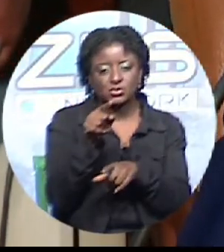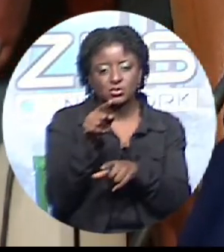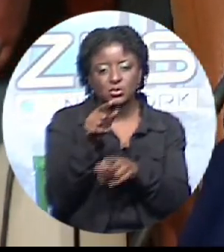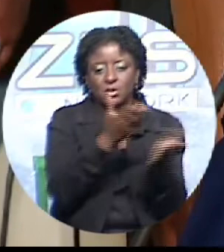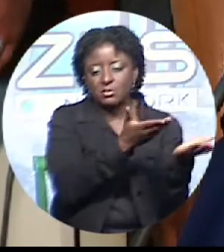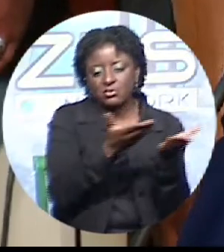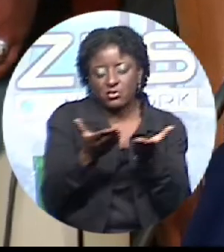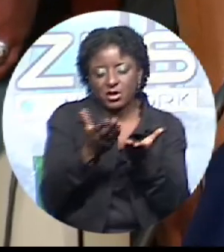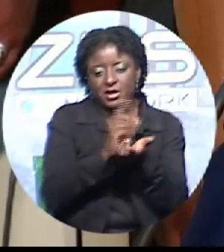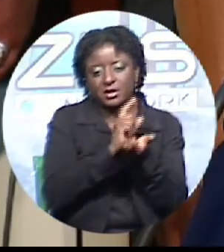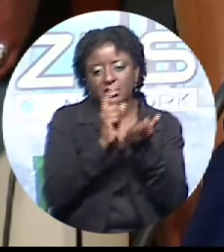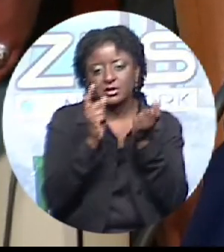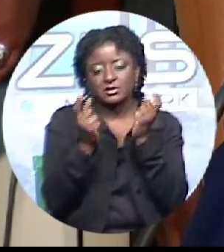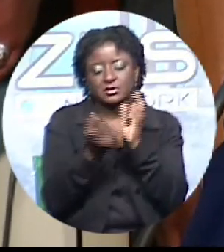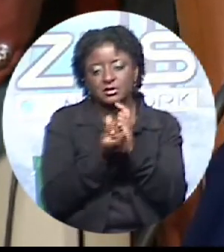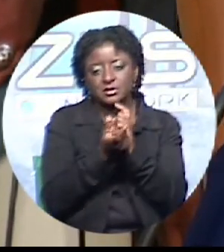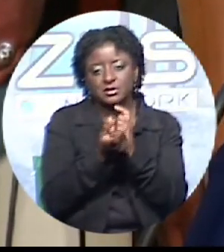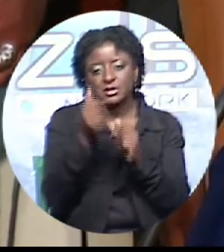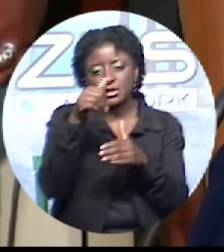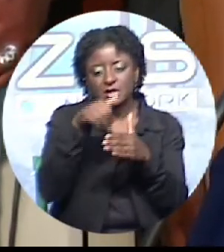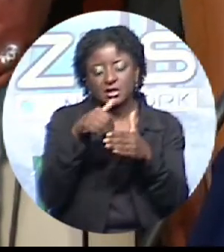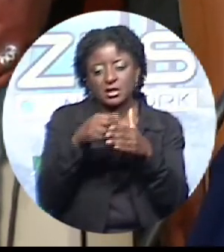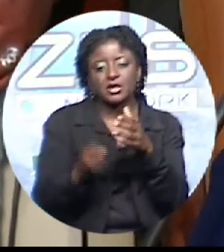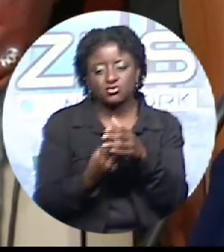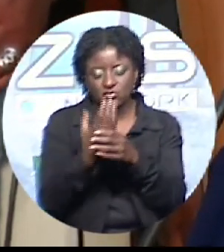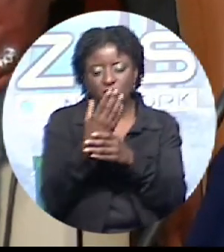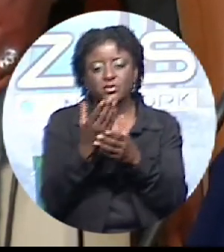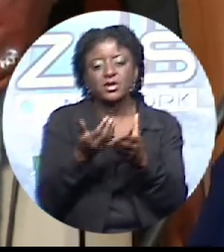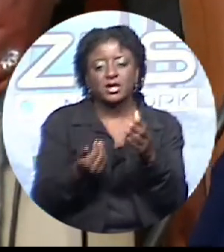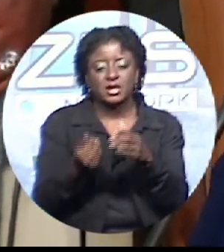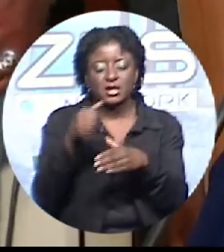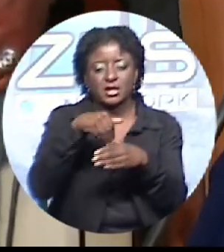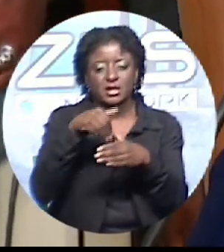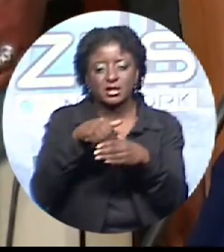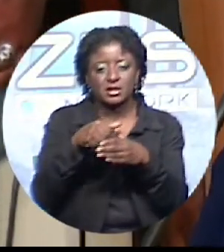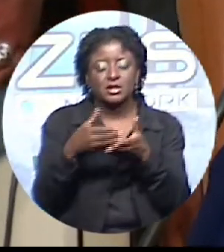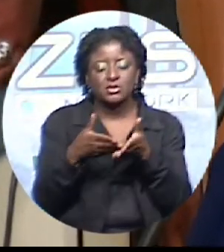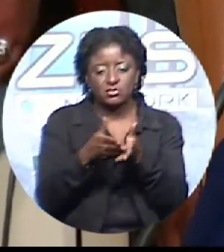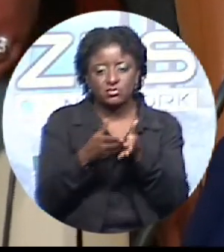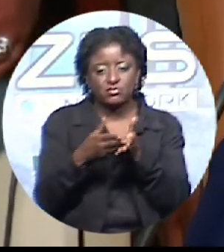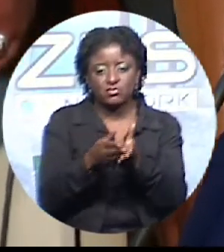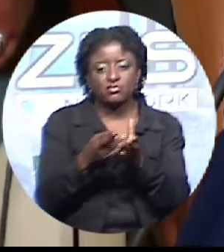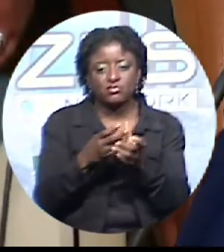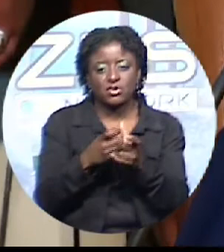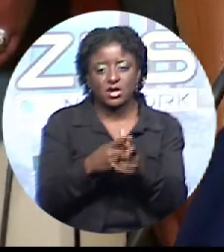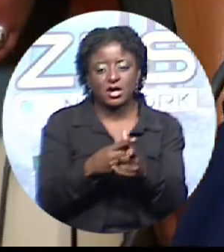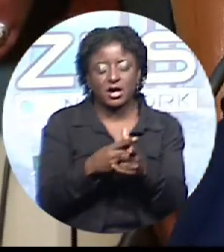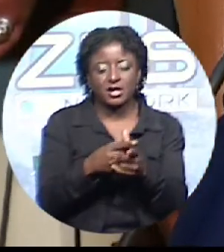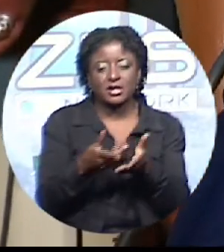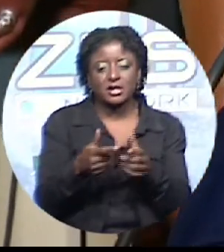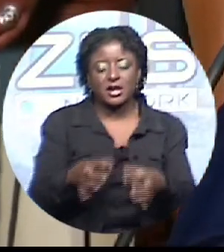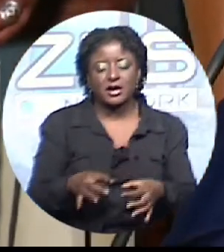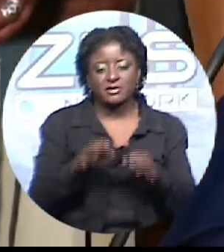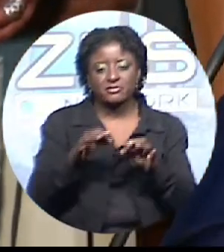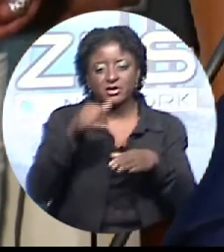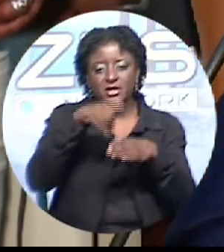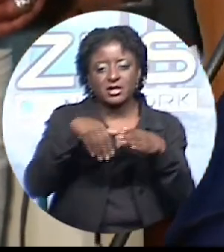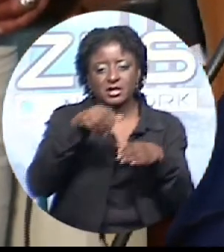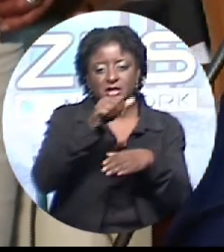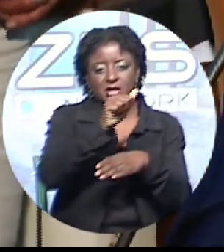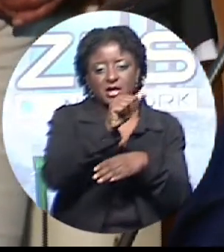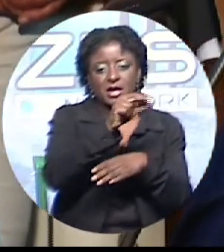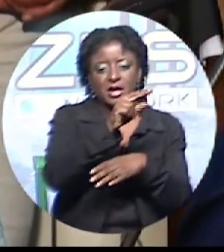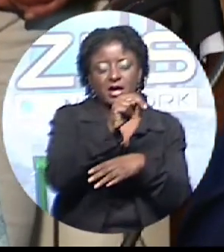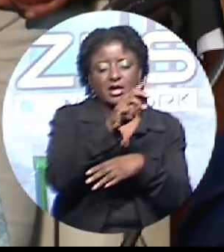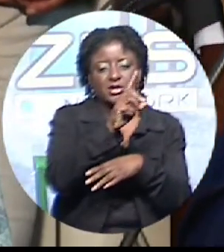renaissance in regatta life in Andros. And I say in Andros because what I would like you